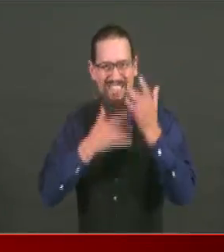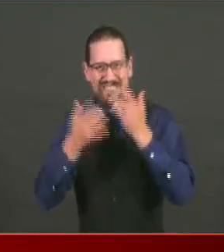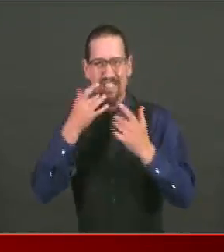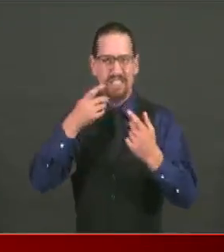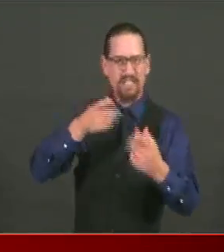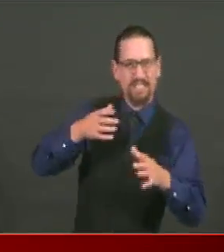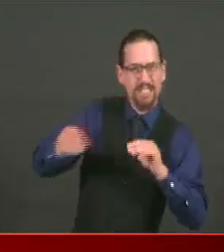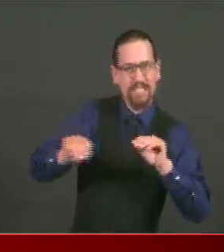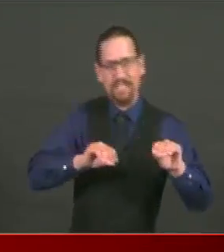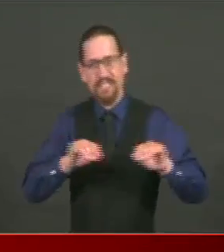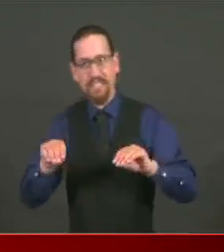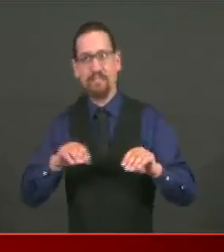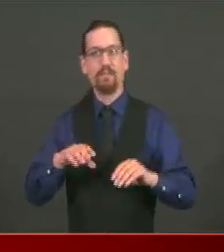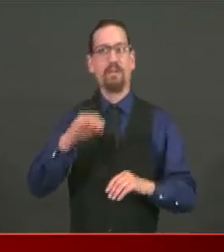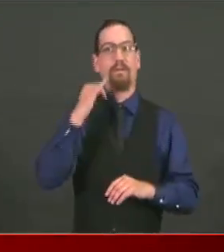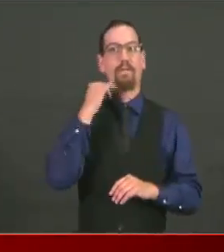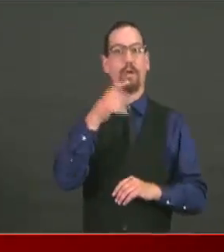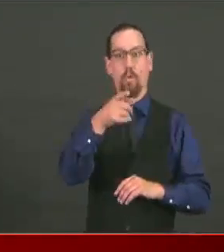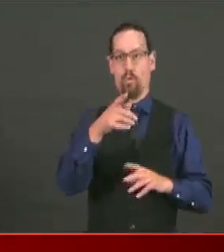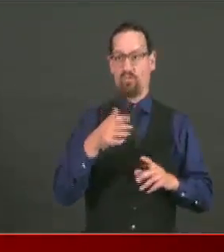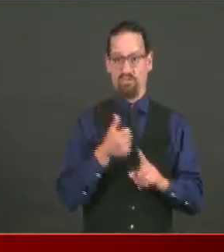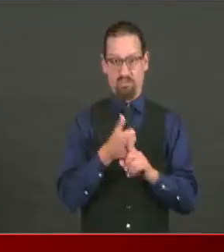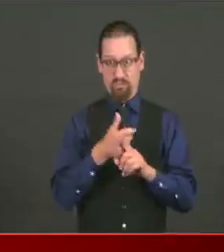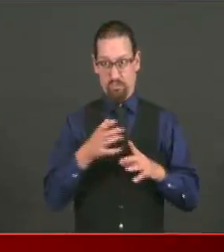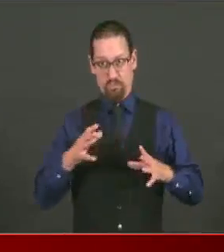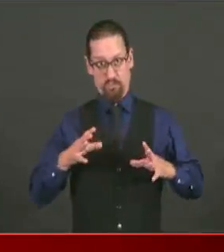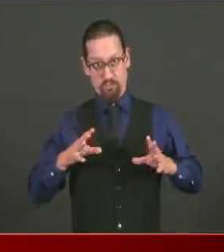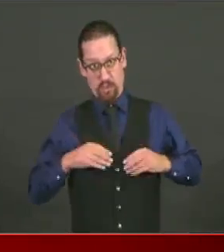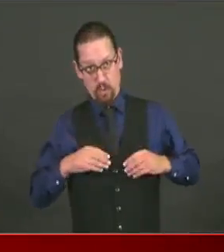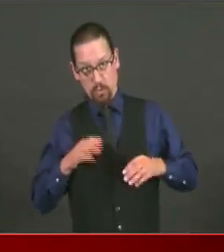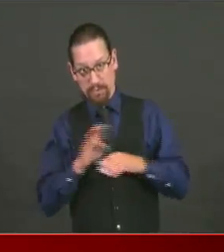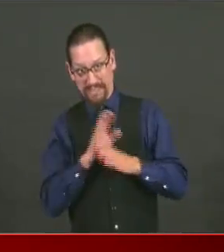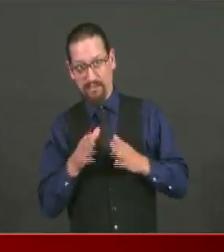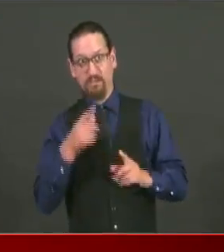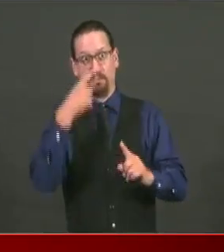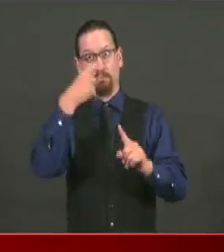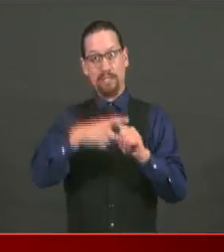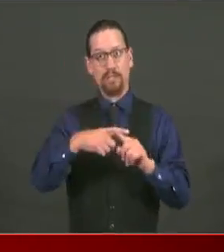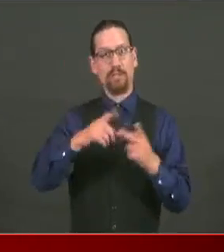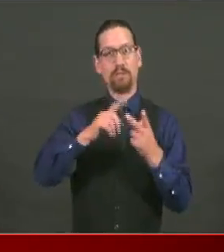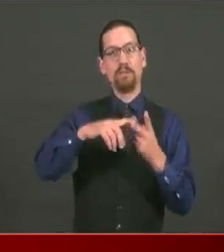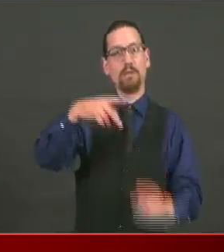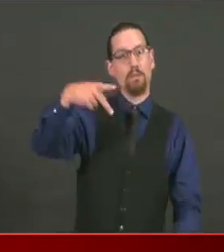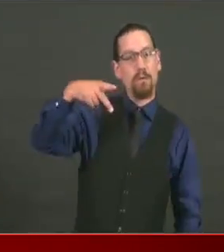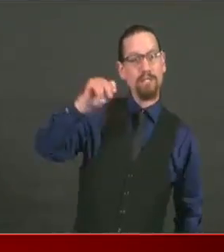a business owner of color, it's that much harder. So